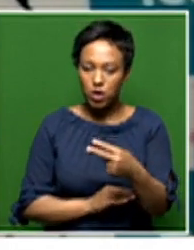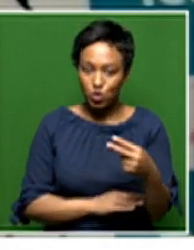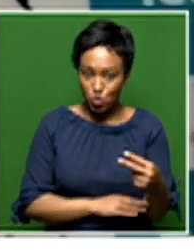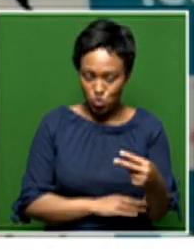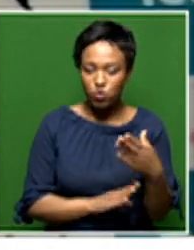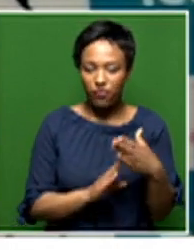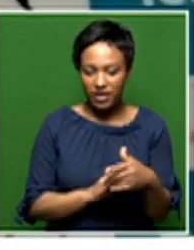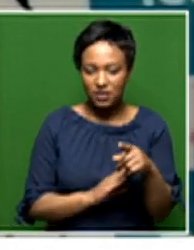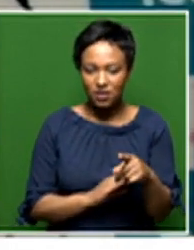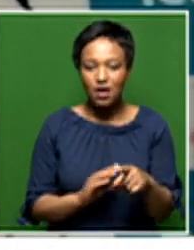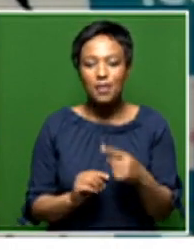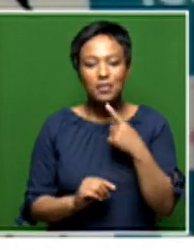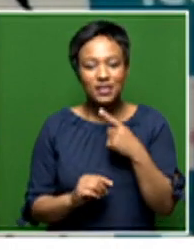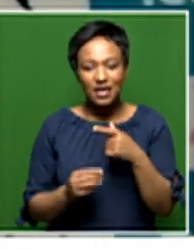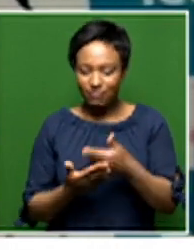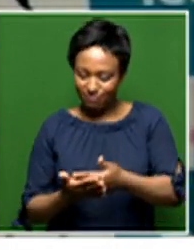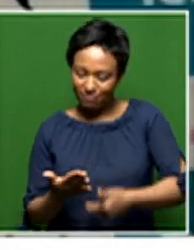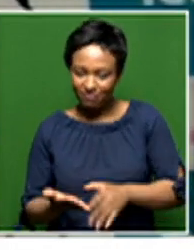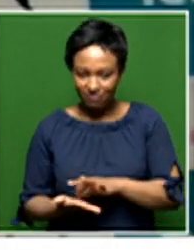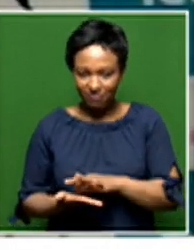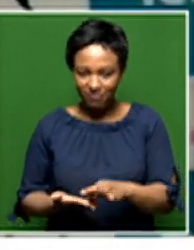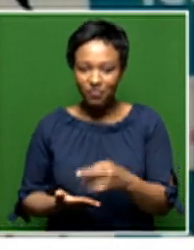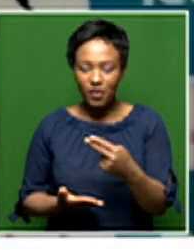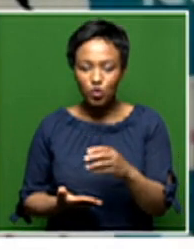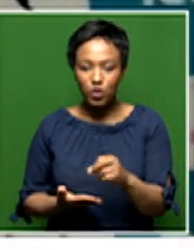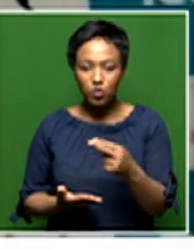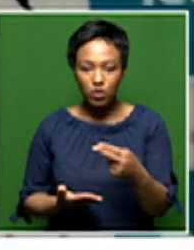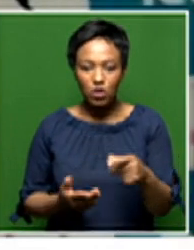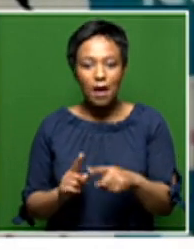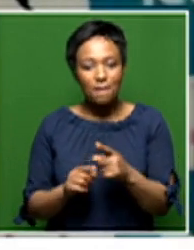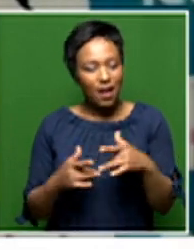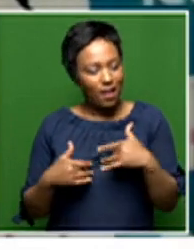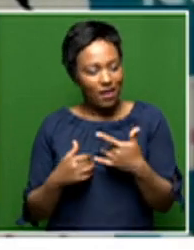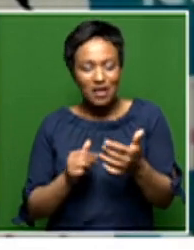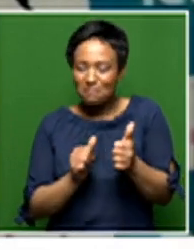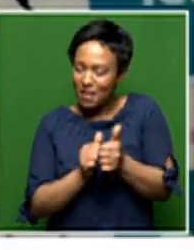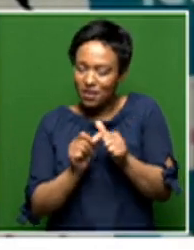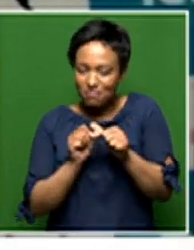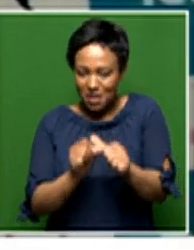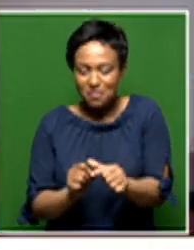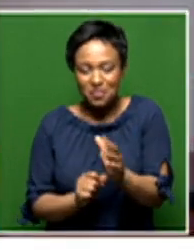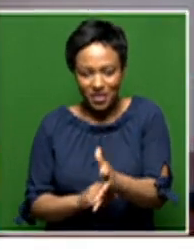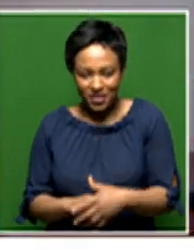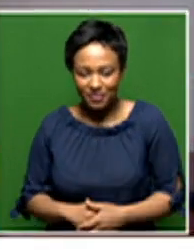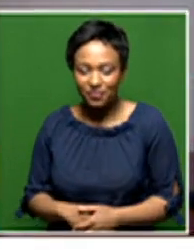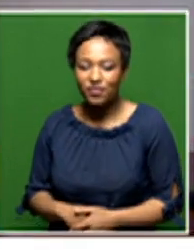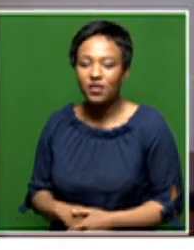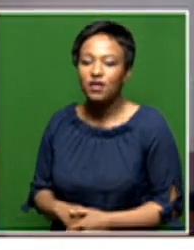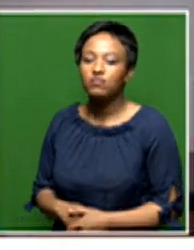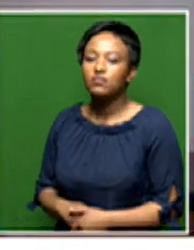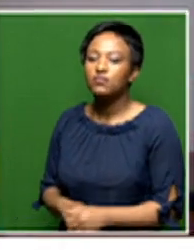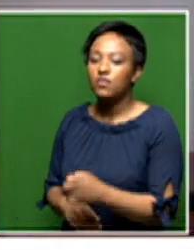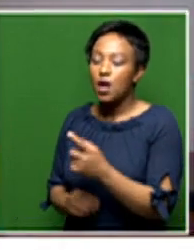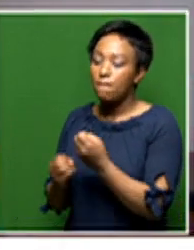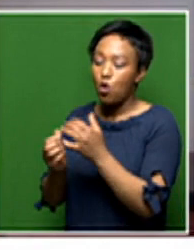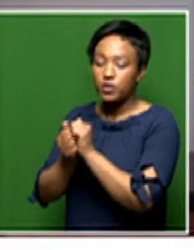2022, but I'm saying it's just on paper that it's ending in 2022. This is a lifetime partnership. Cecilia, most other